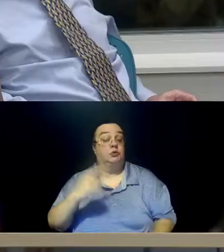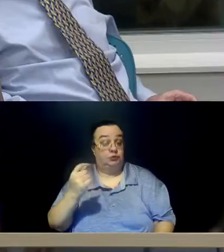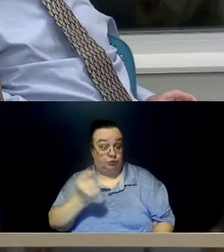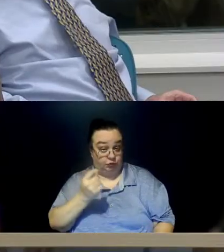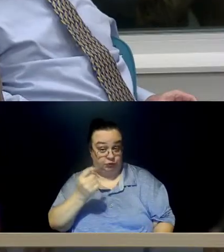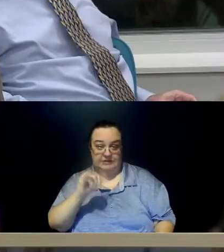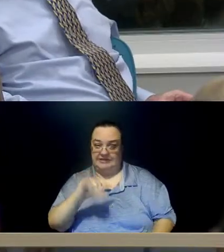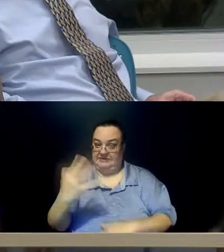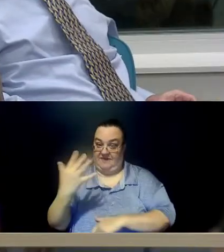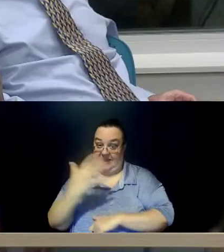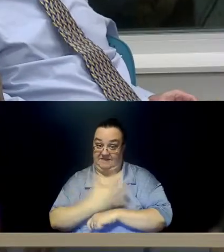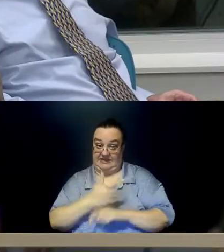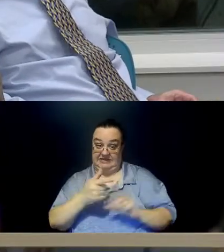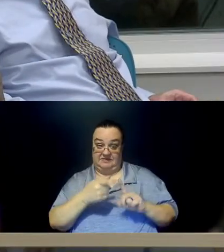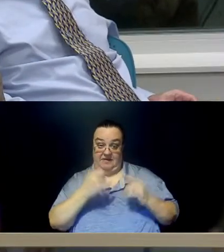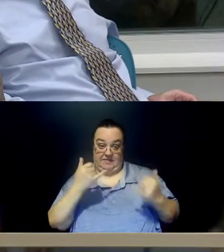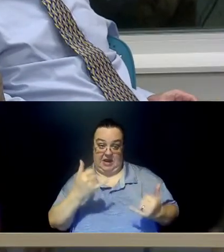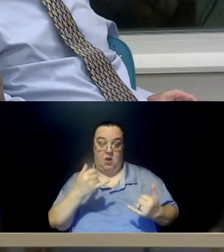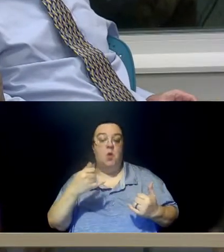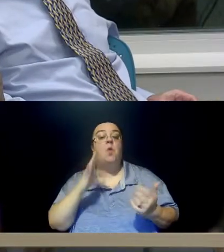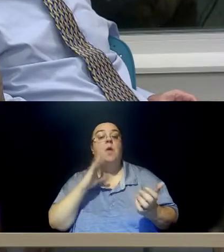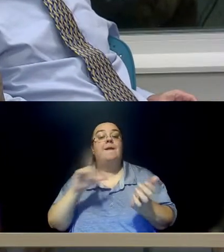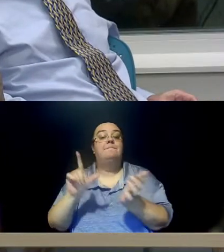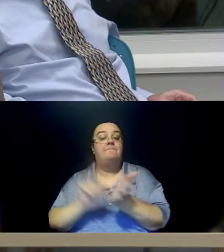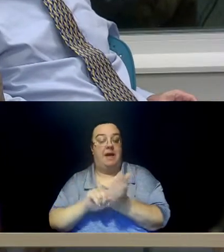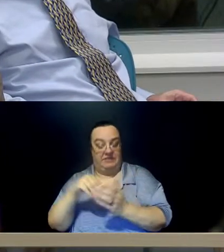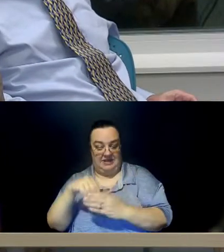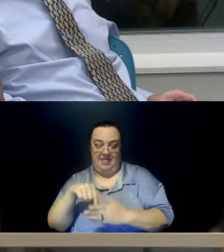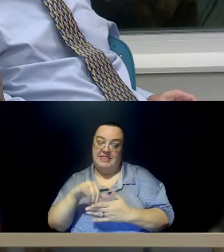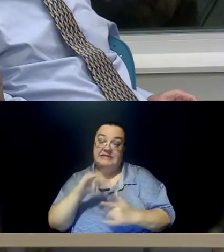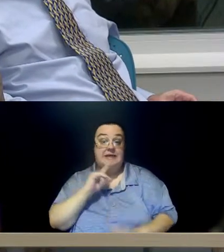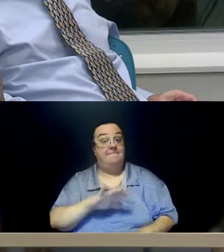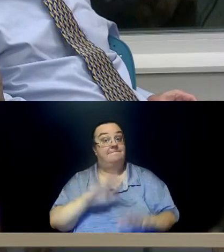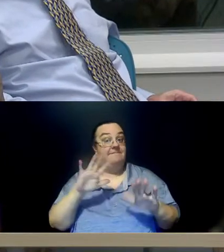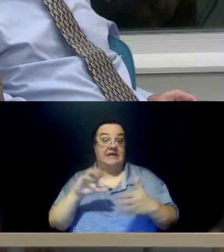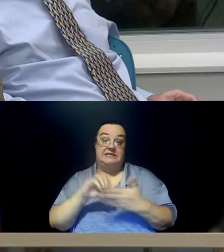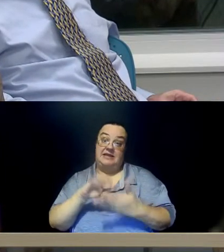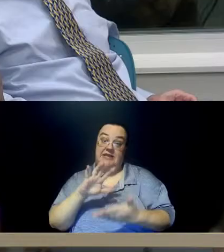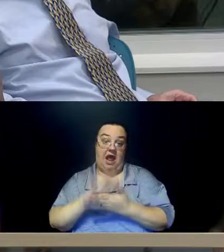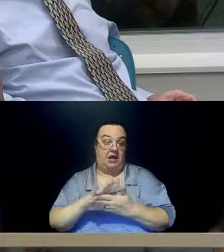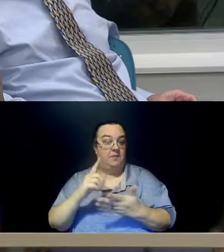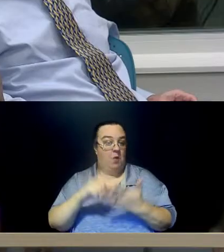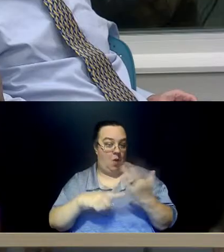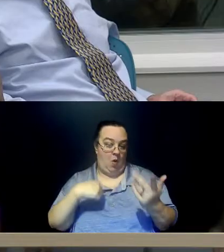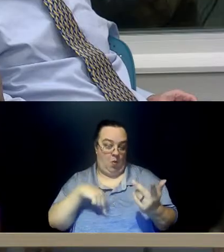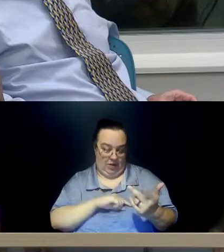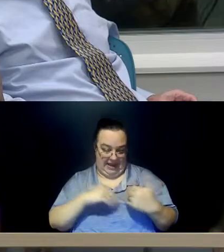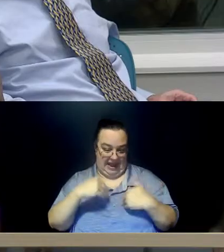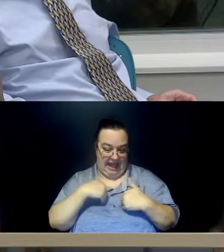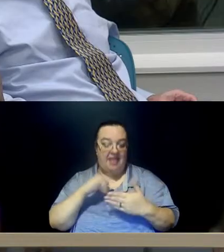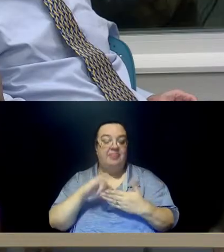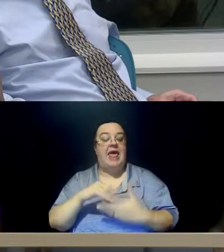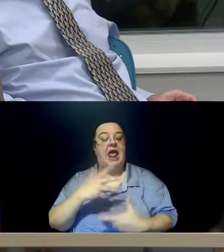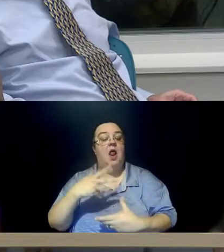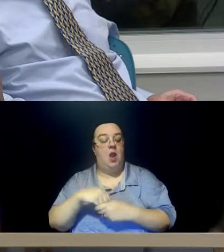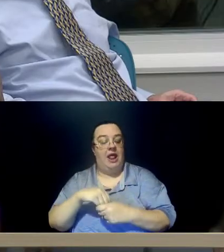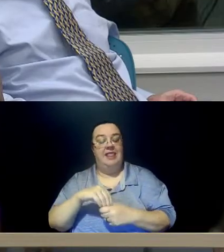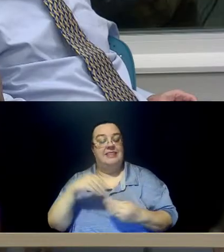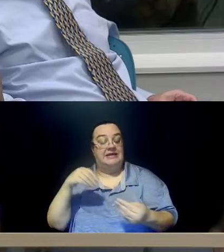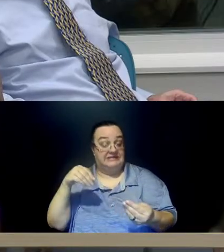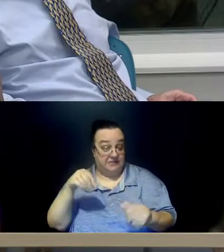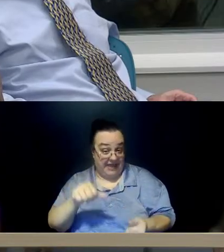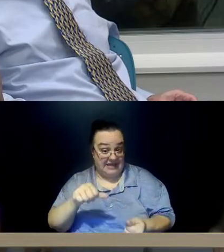days from now, you're publishing in the packet this amazing document that we came up with that has the expenses